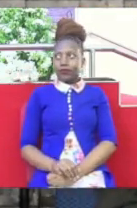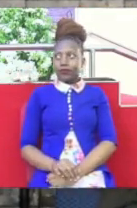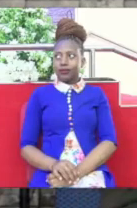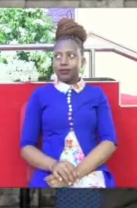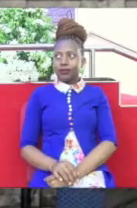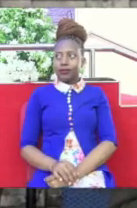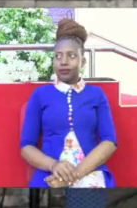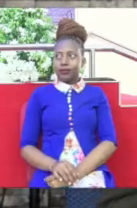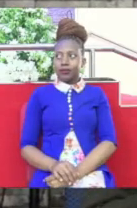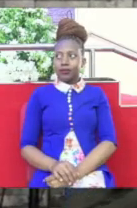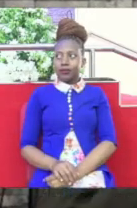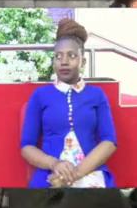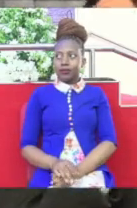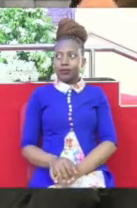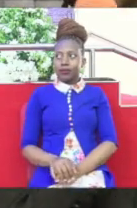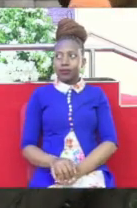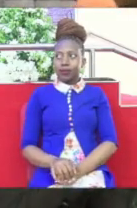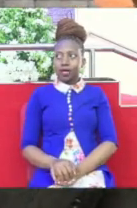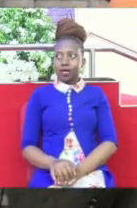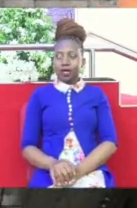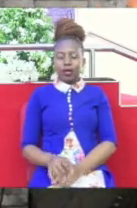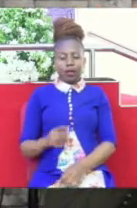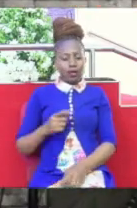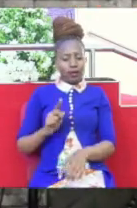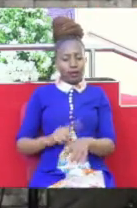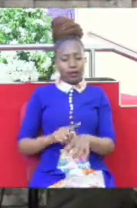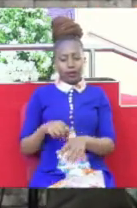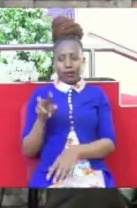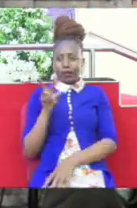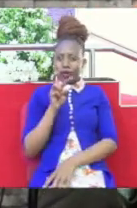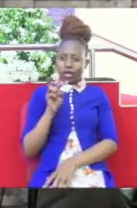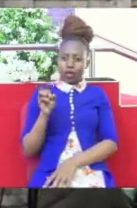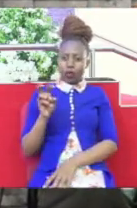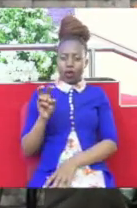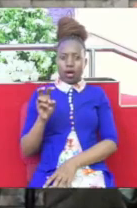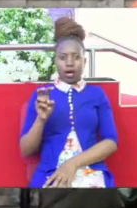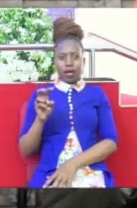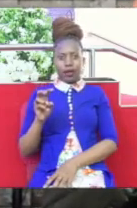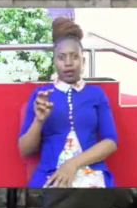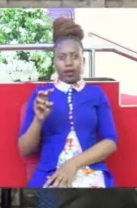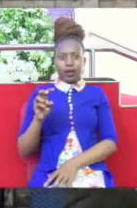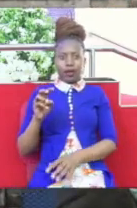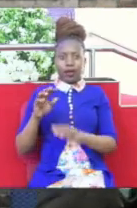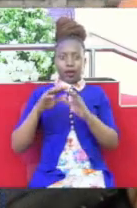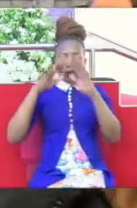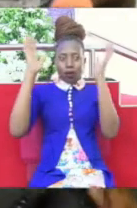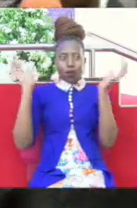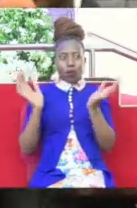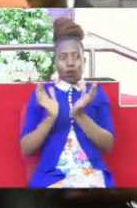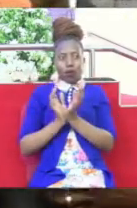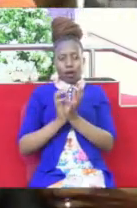in World War II, tunapoangalia katika vita vya mataifa ya pili, how prejudice and hatred,